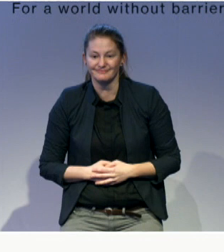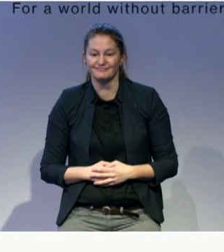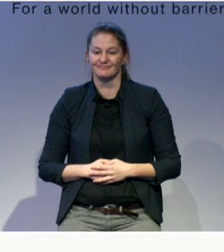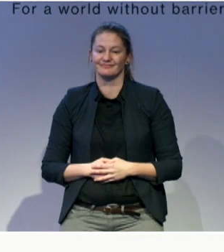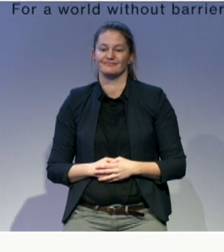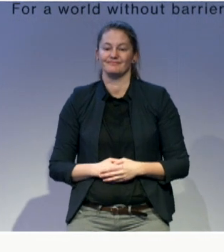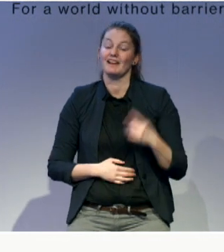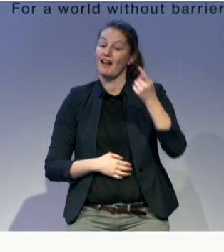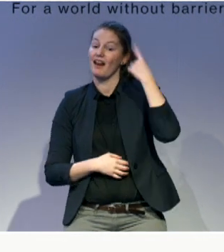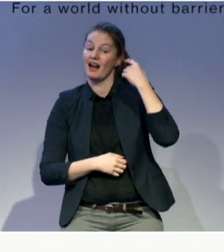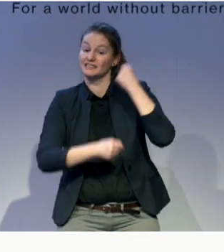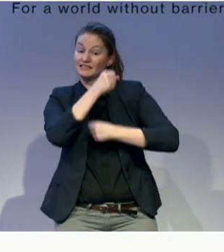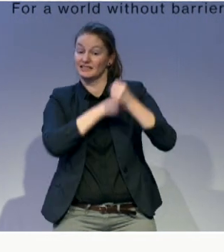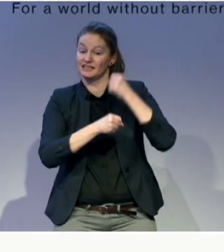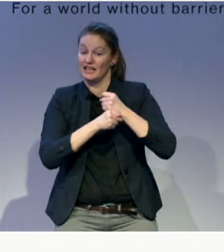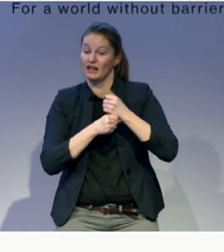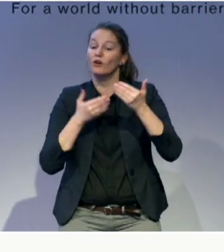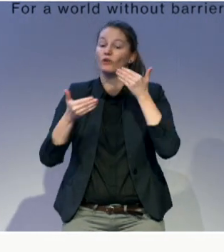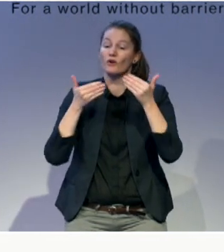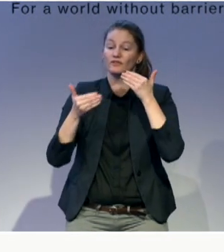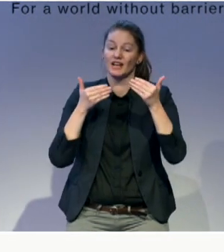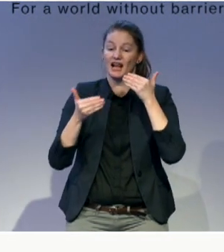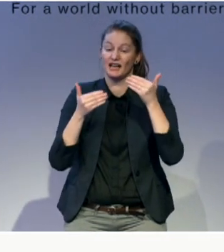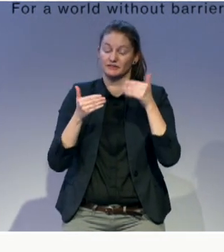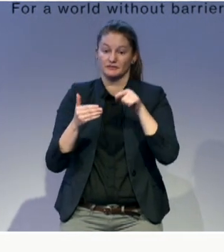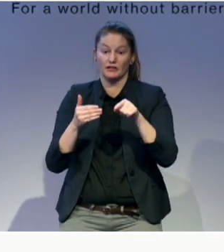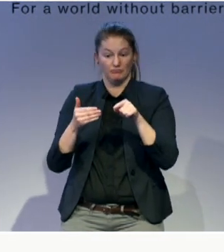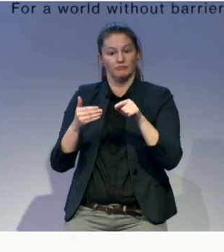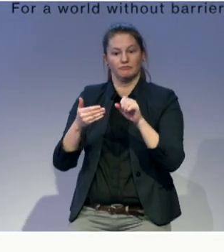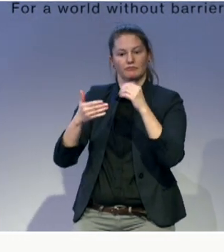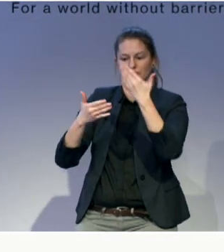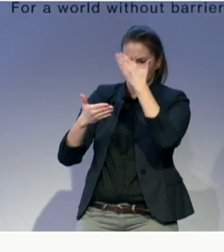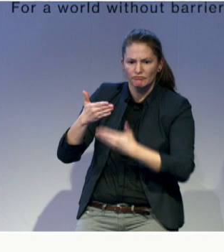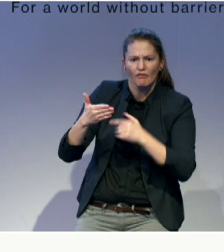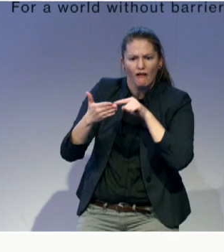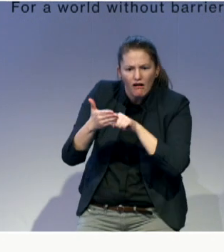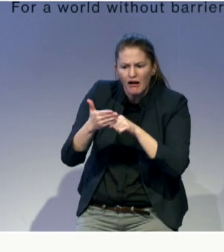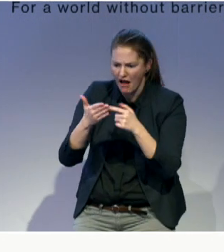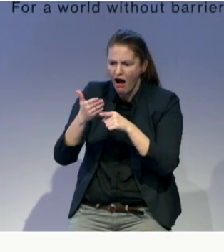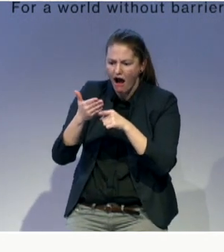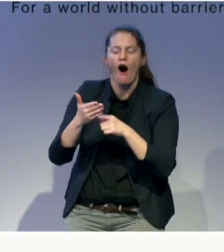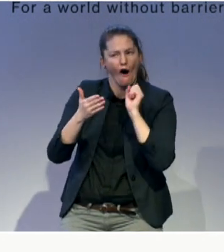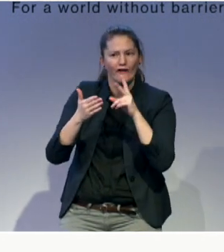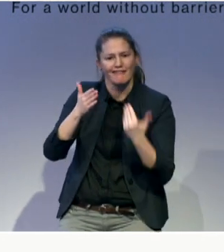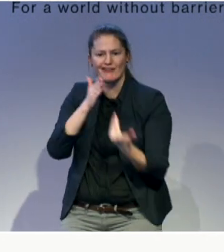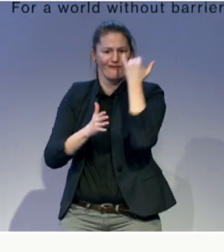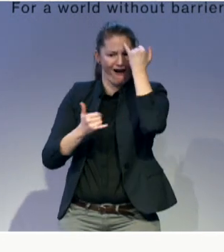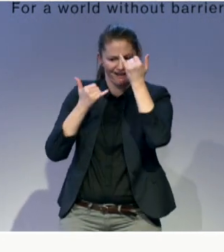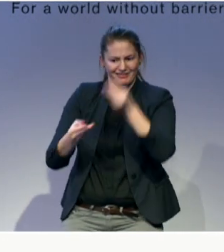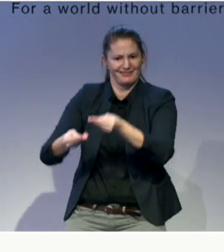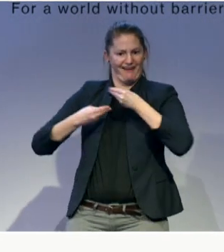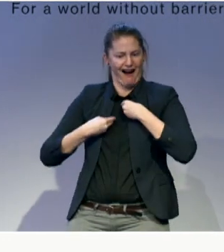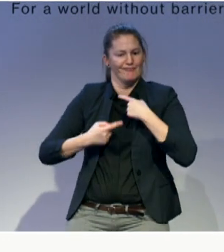together with a guideline of accessible homes, shops, and websites. And finally,